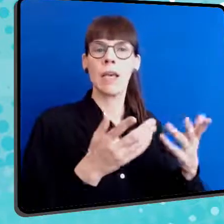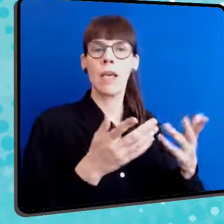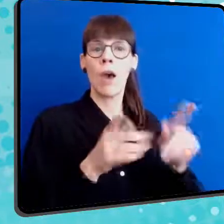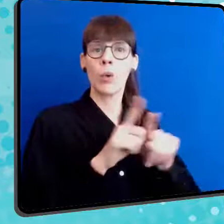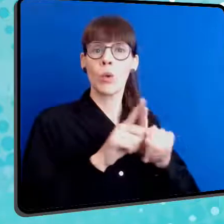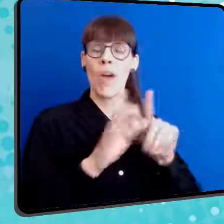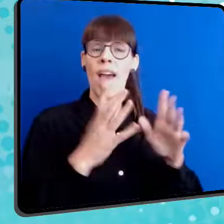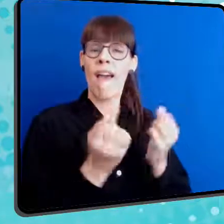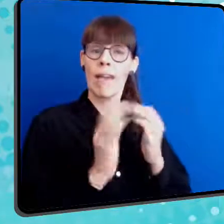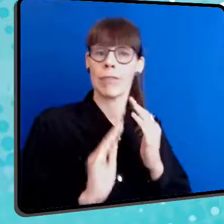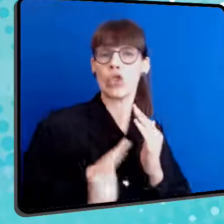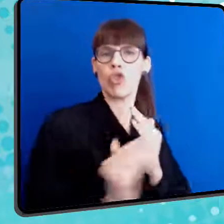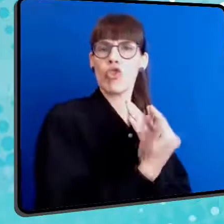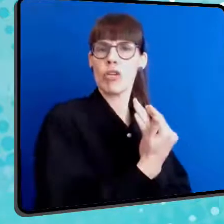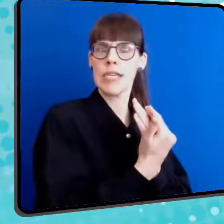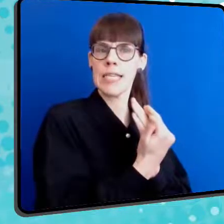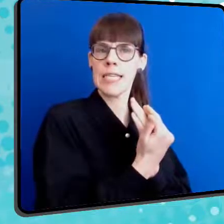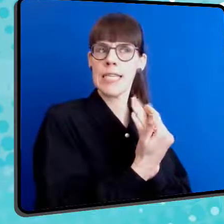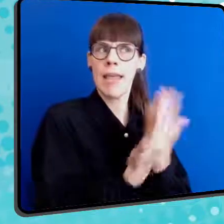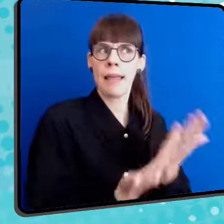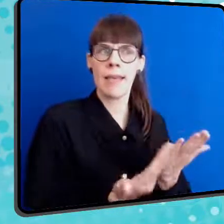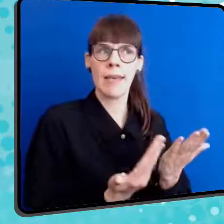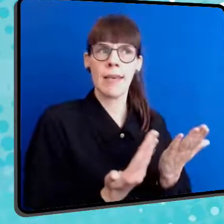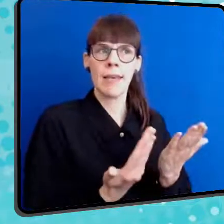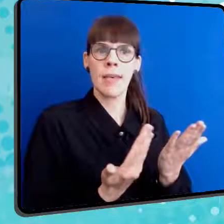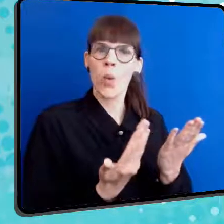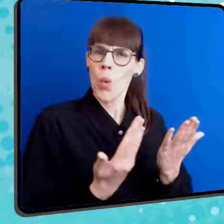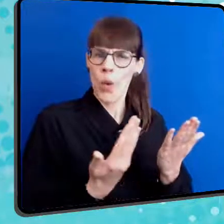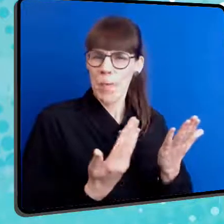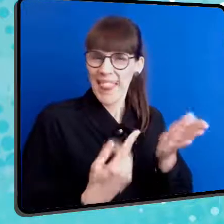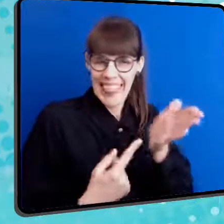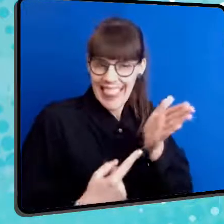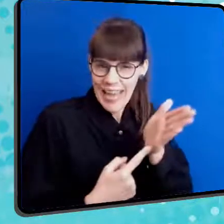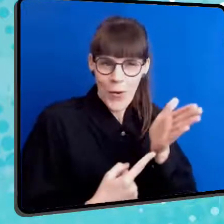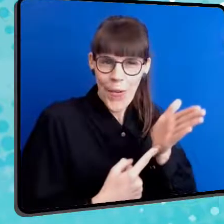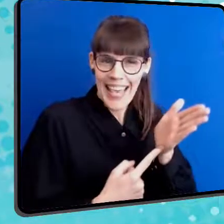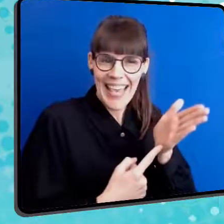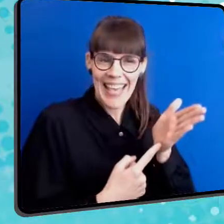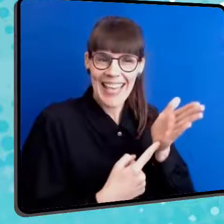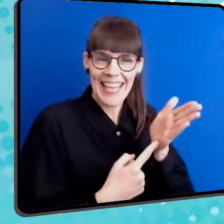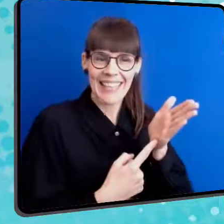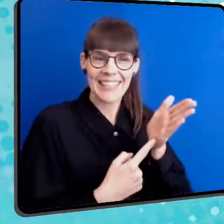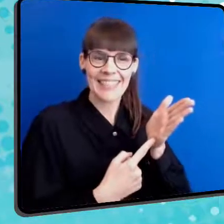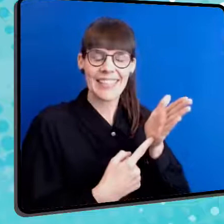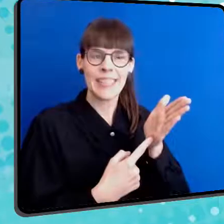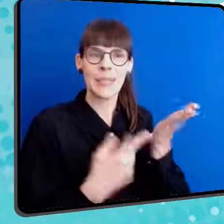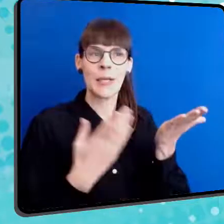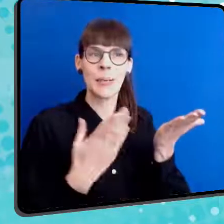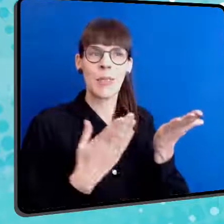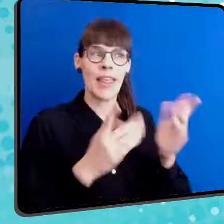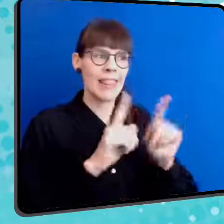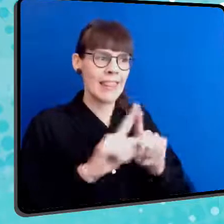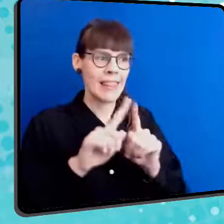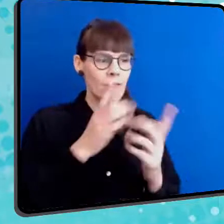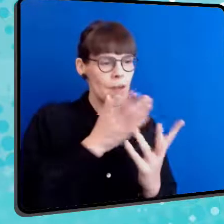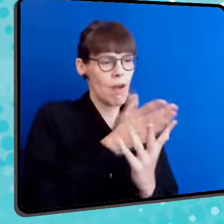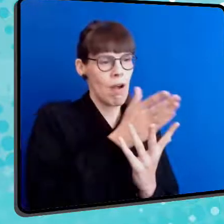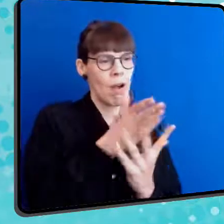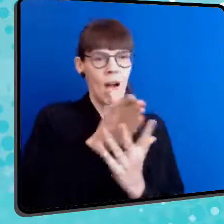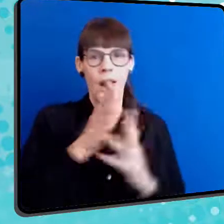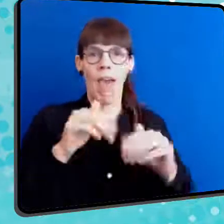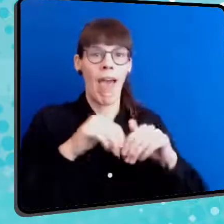of the day, it's still tech, right? It's just a different kind of form of an executable that's made in some senses.